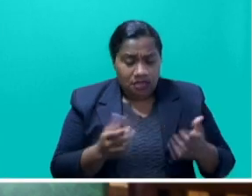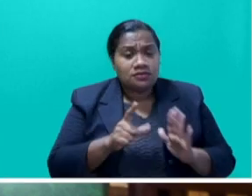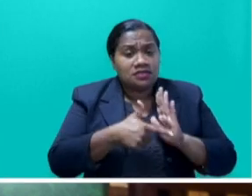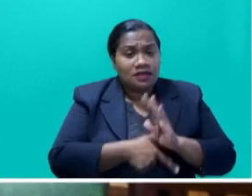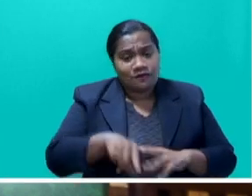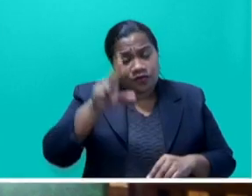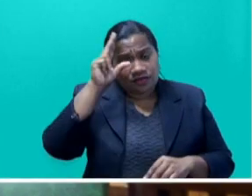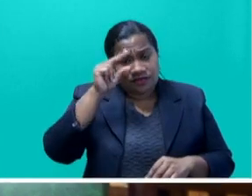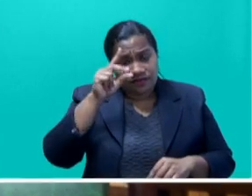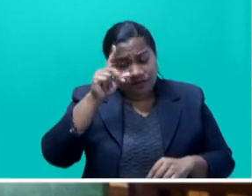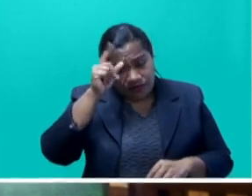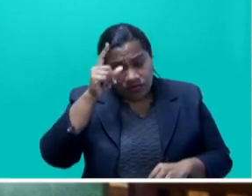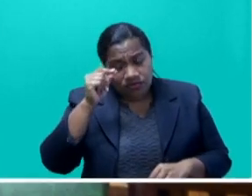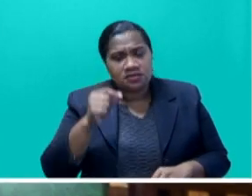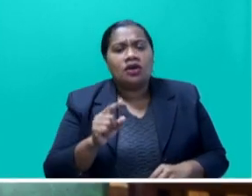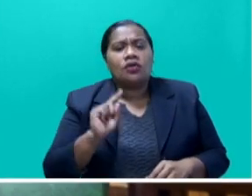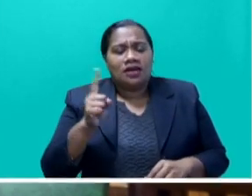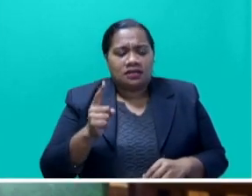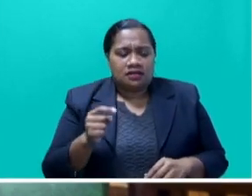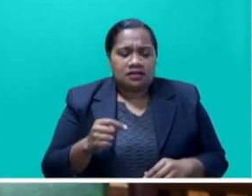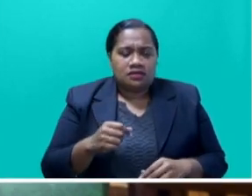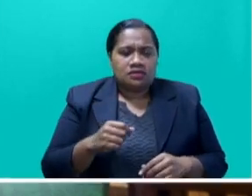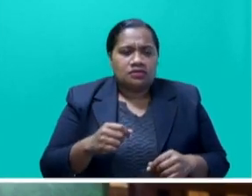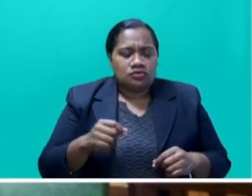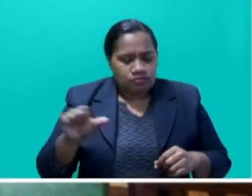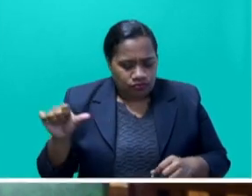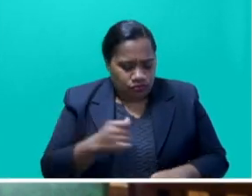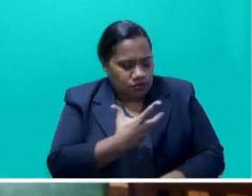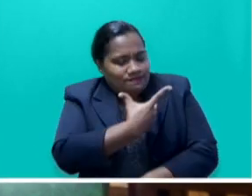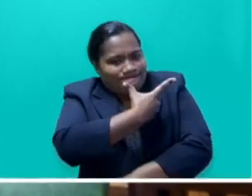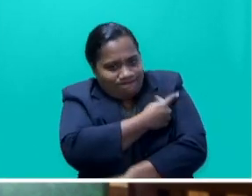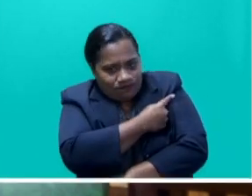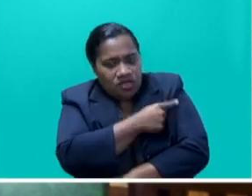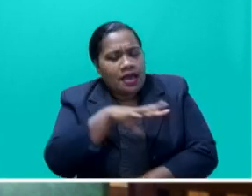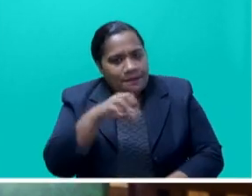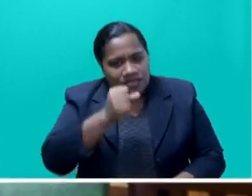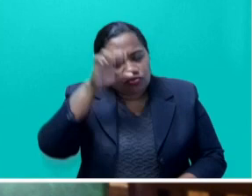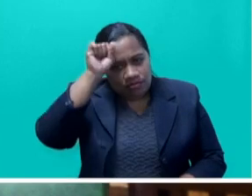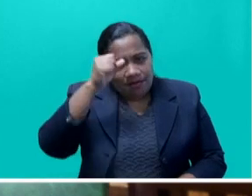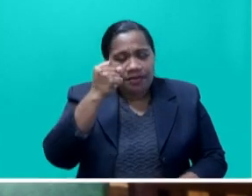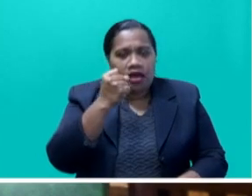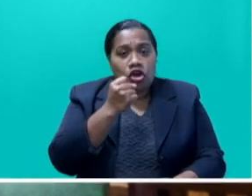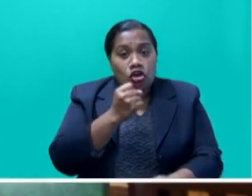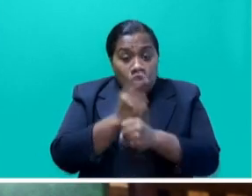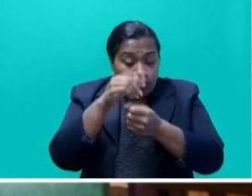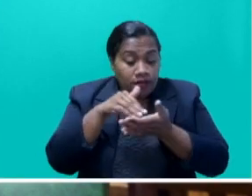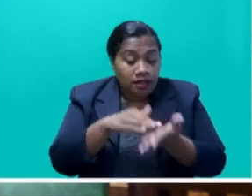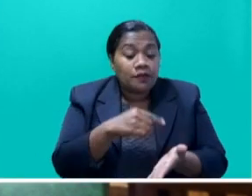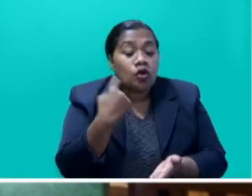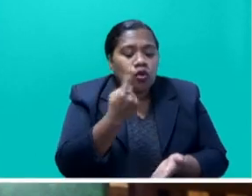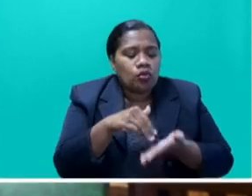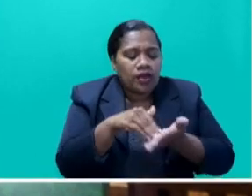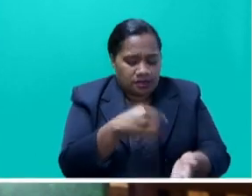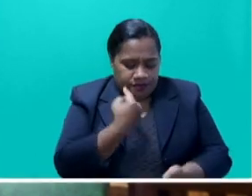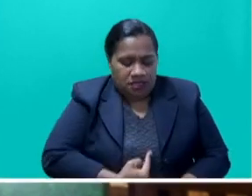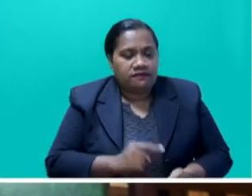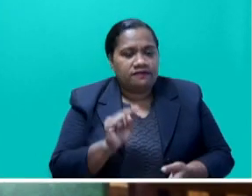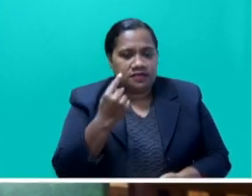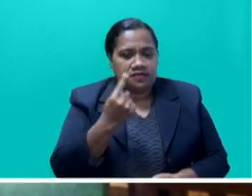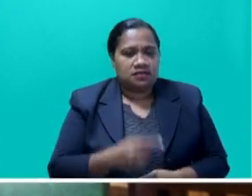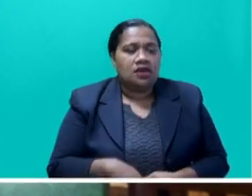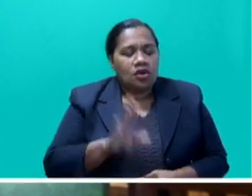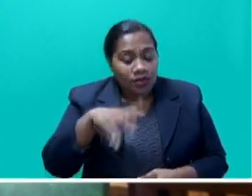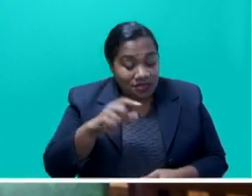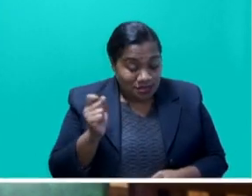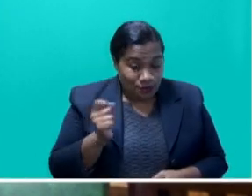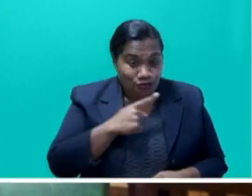getting vaccinated. We must all remember that God helps those who help themselves first. We do acknowledge the spiritual component of